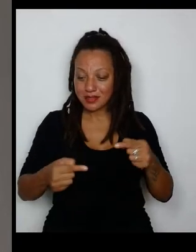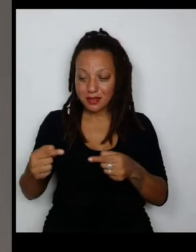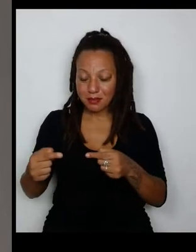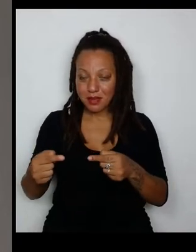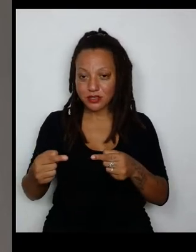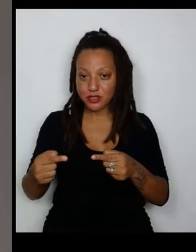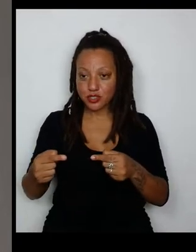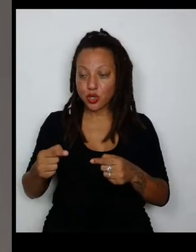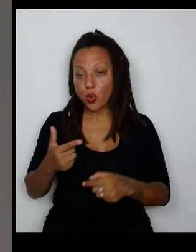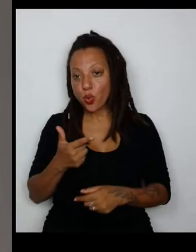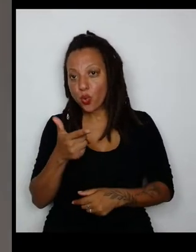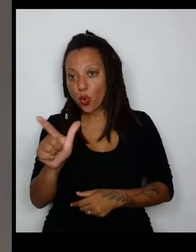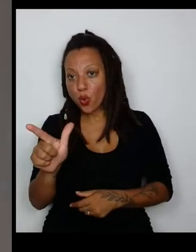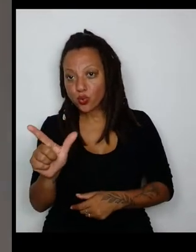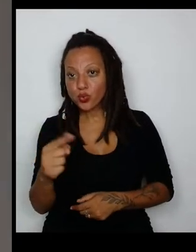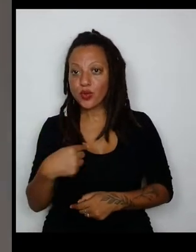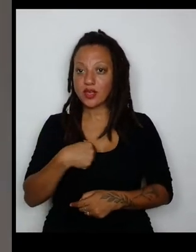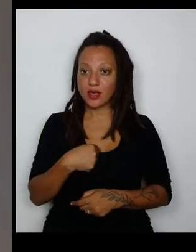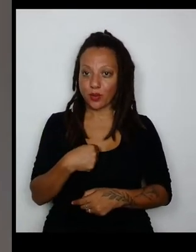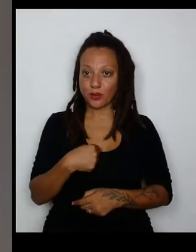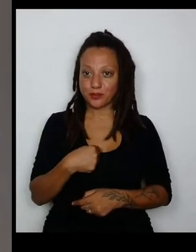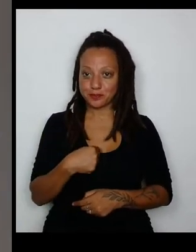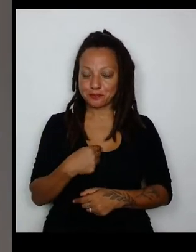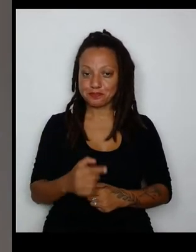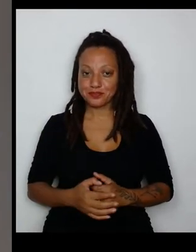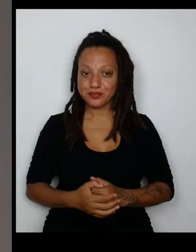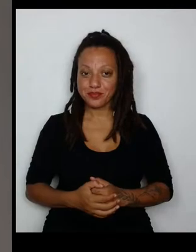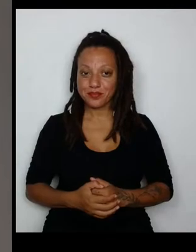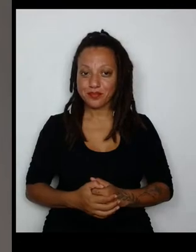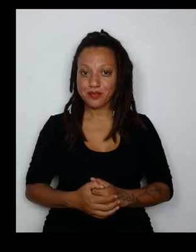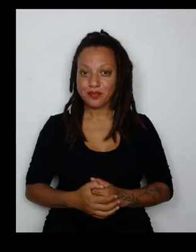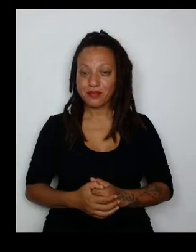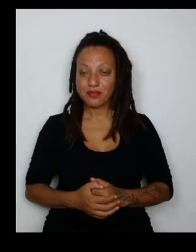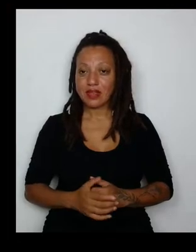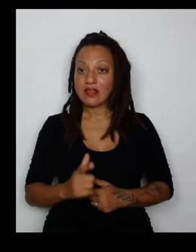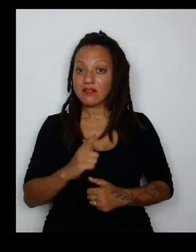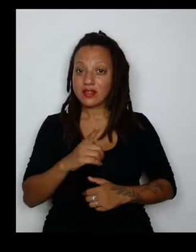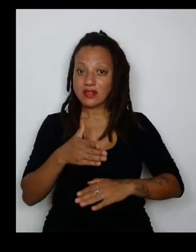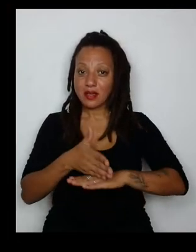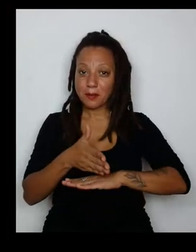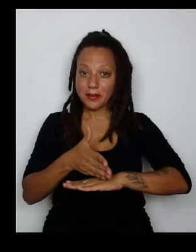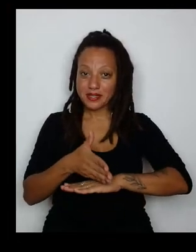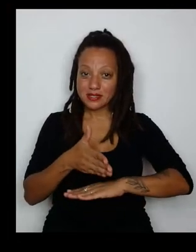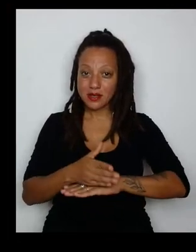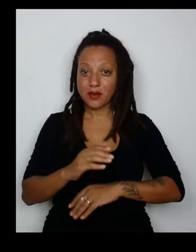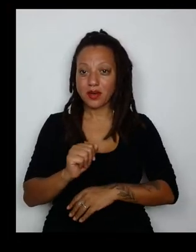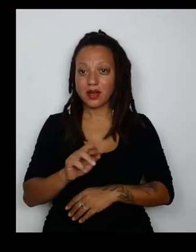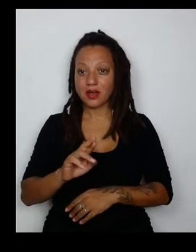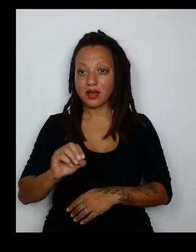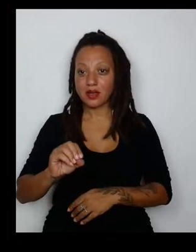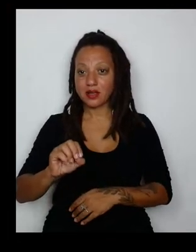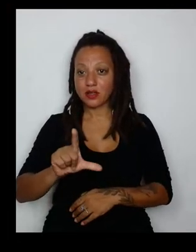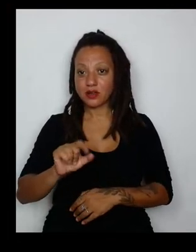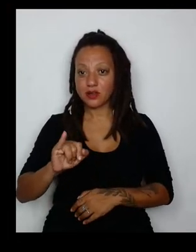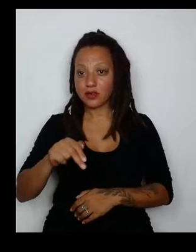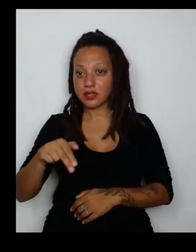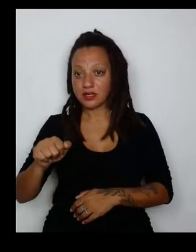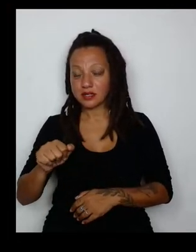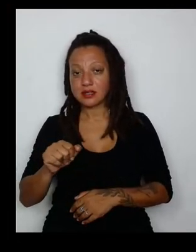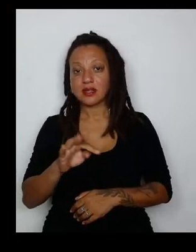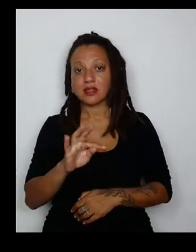our final panel here in gogan the other and i we are going to have heather waldroop caroline